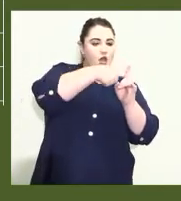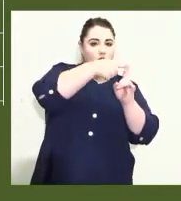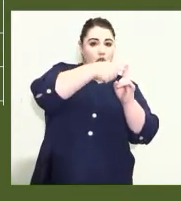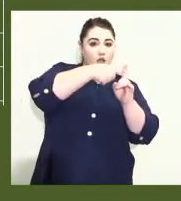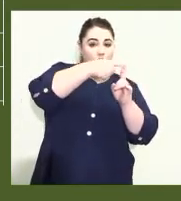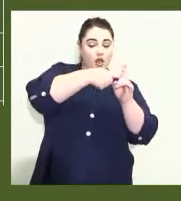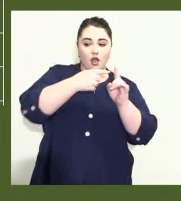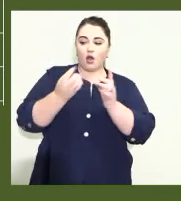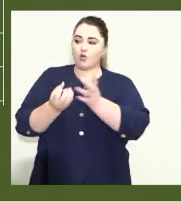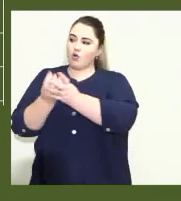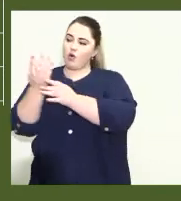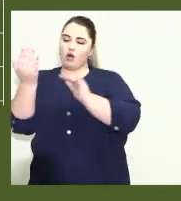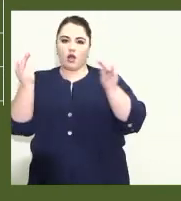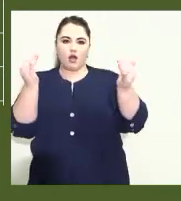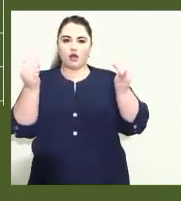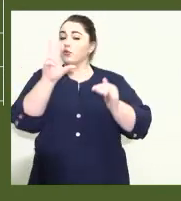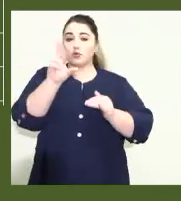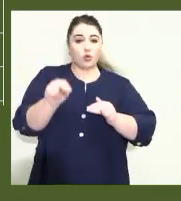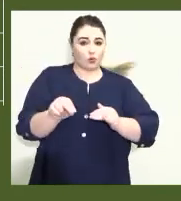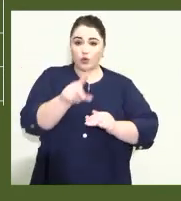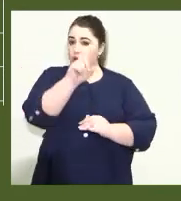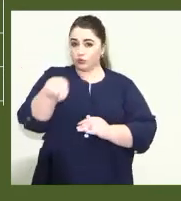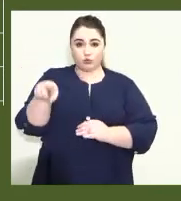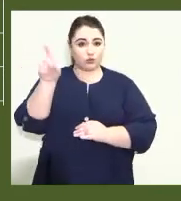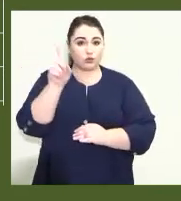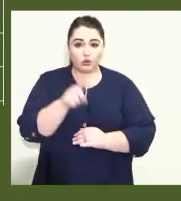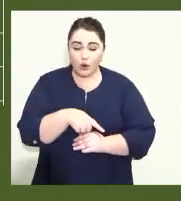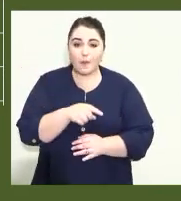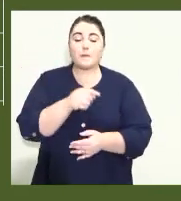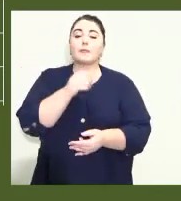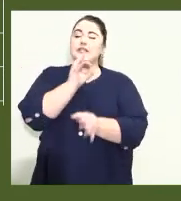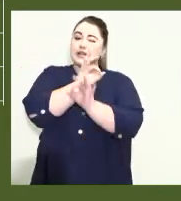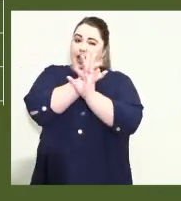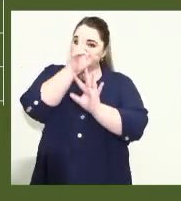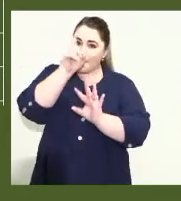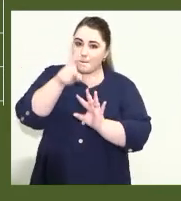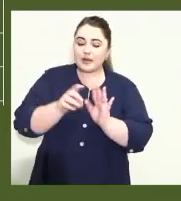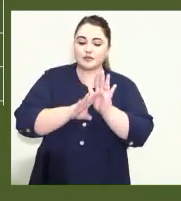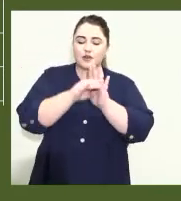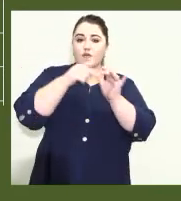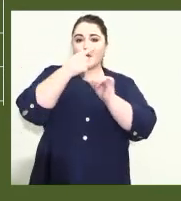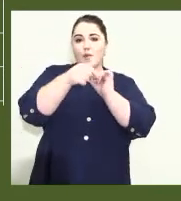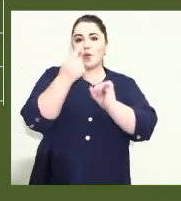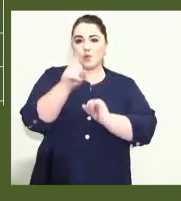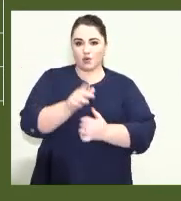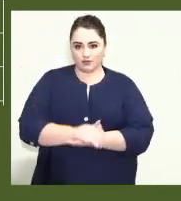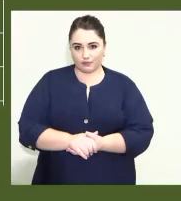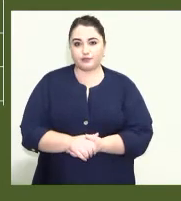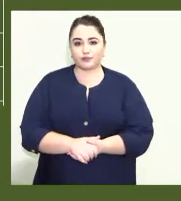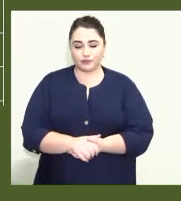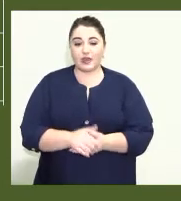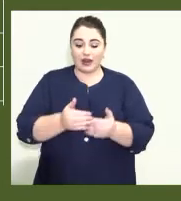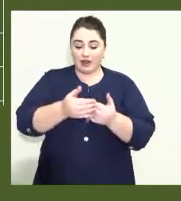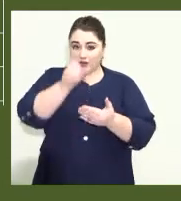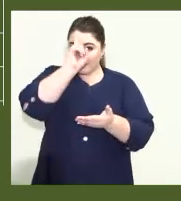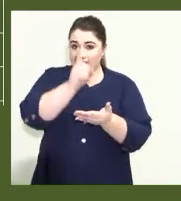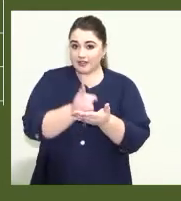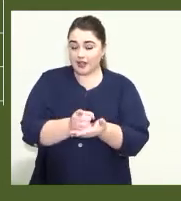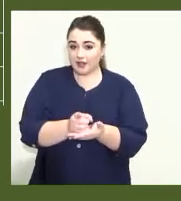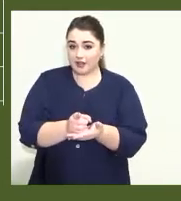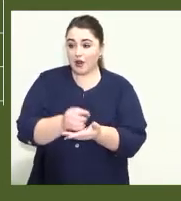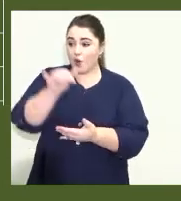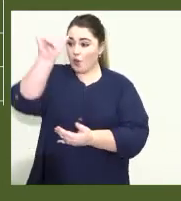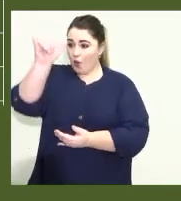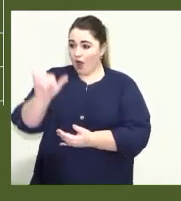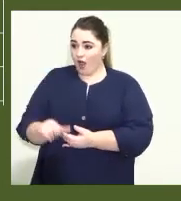temperature versus growth. This is not correct. Make it clear what the graph is all about. You can do it. Then you decide what